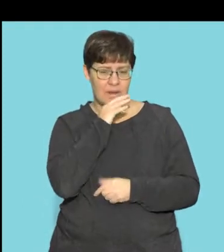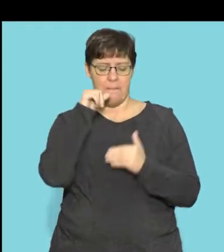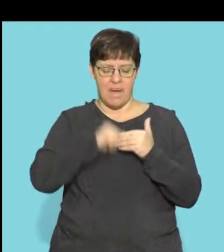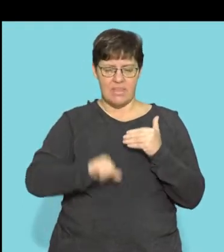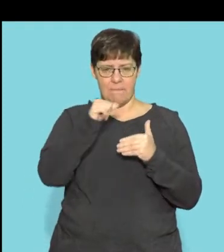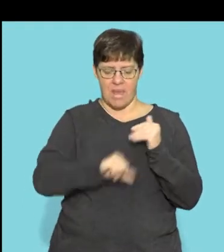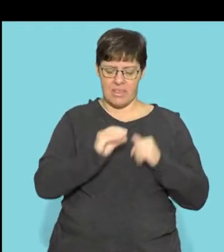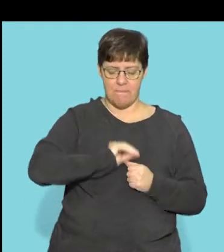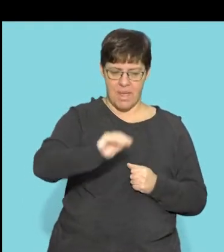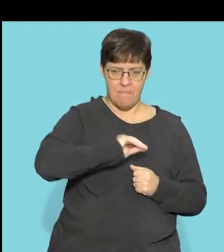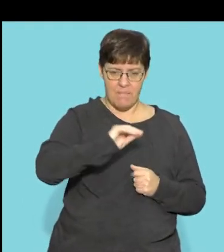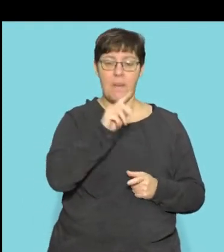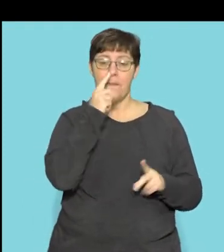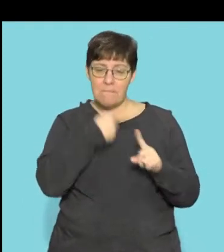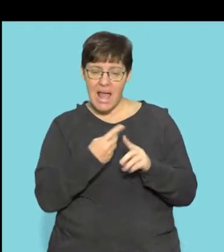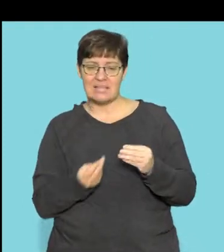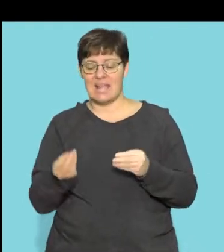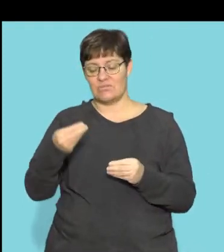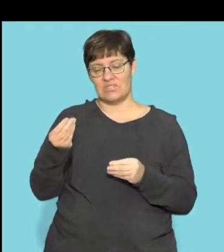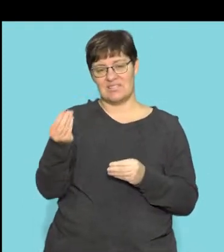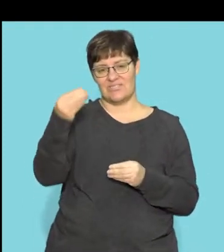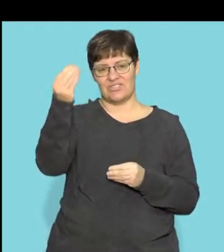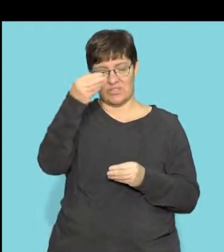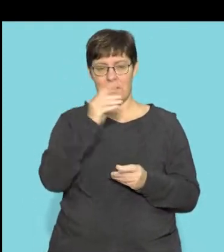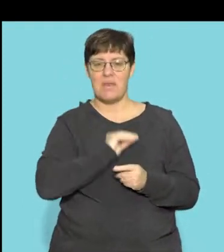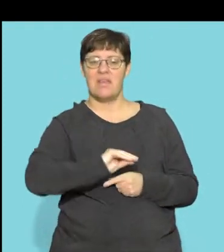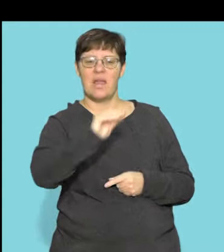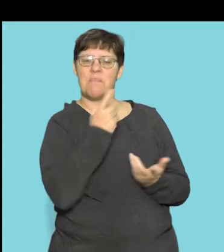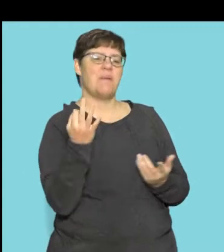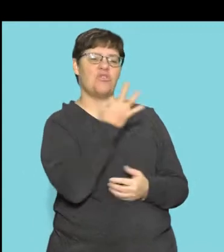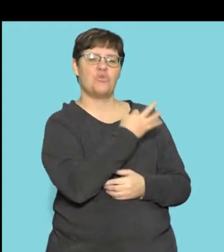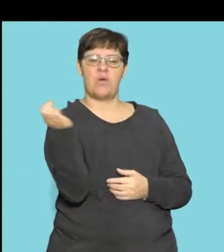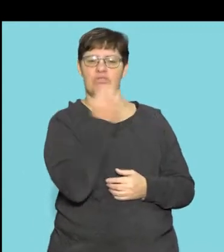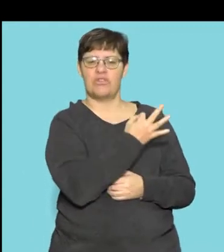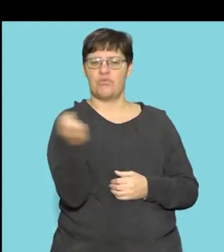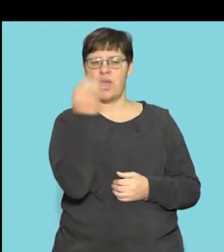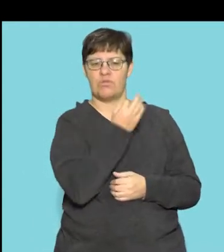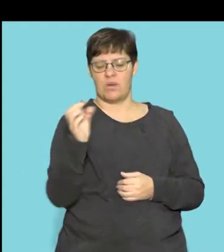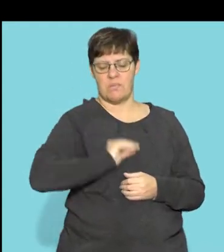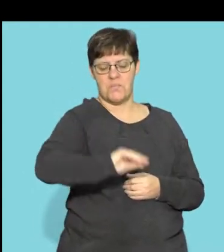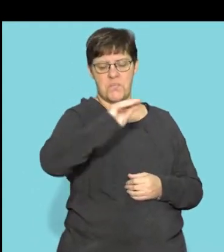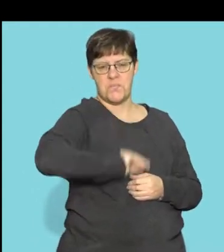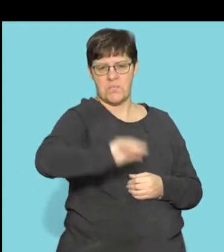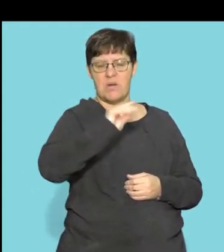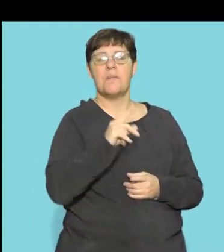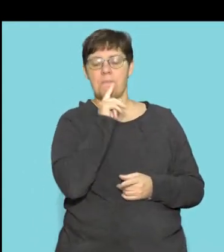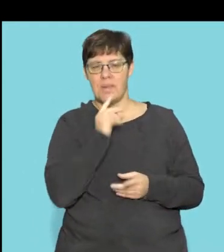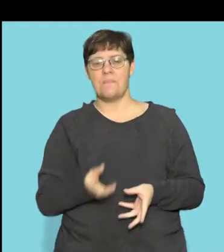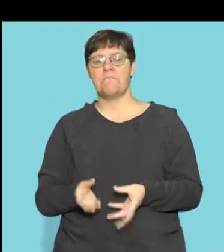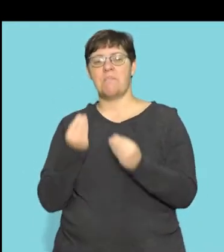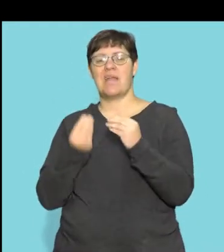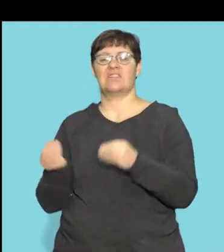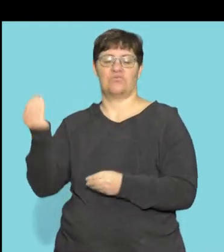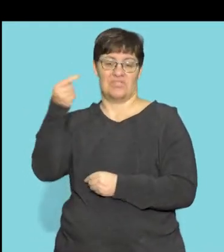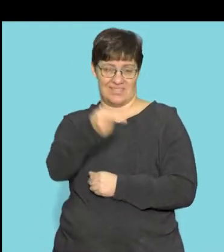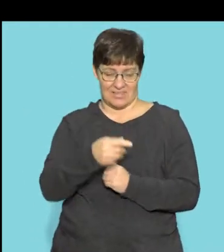month-to-month basis. So every month you put away maybe 300 rands, and then they give you a certain interest rate.